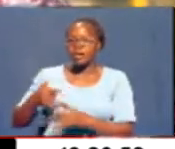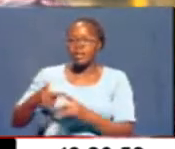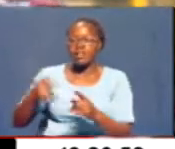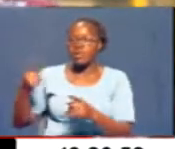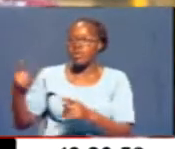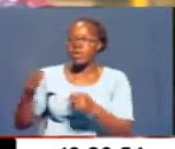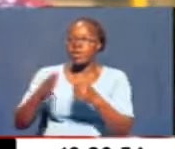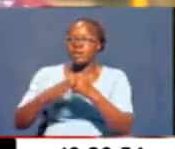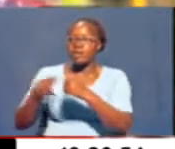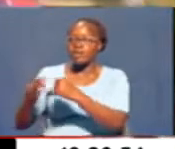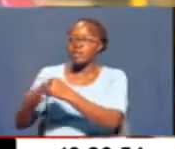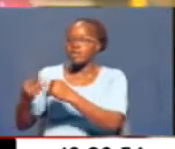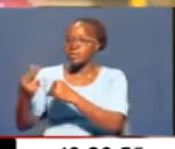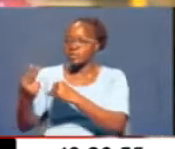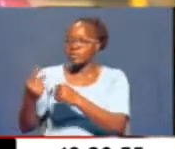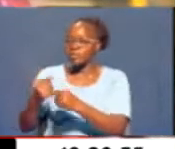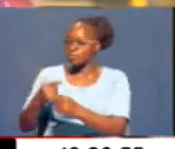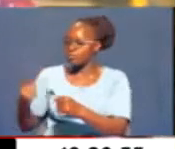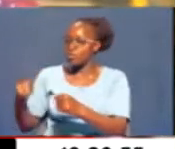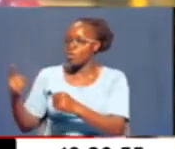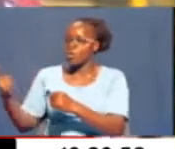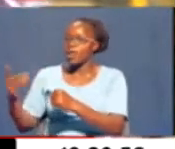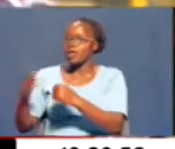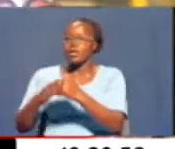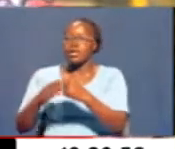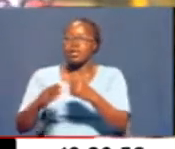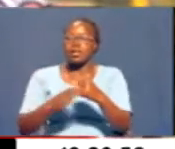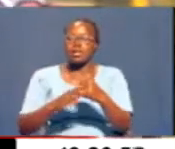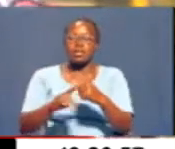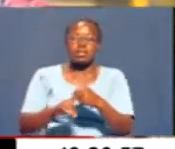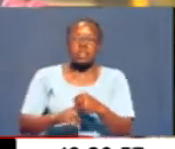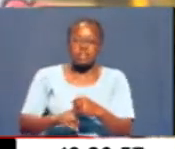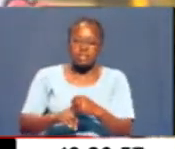to 1996 when it was so active. Then